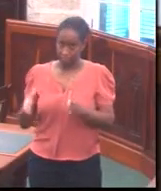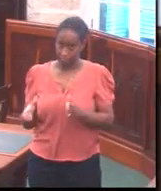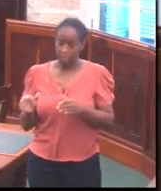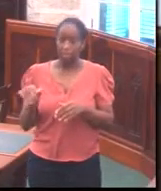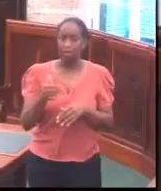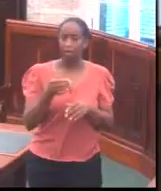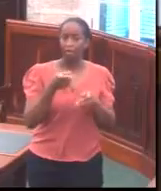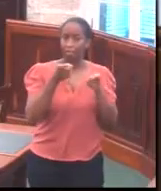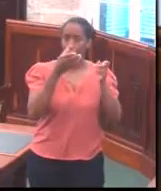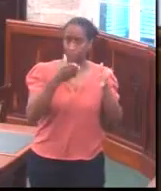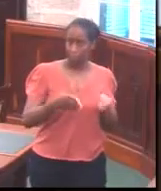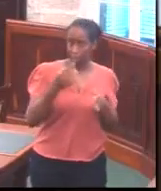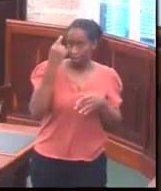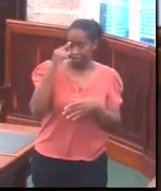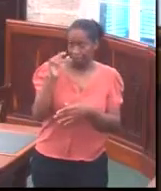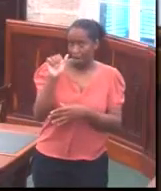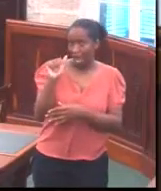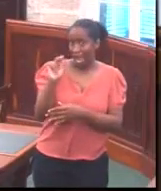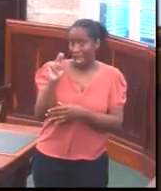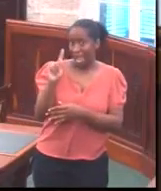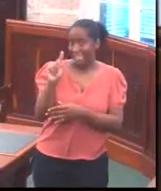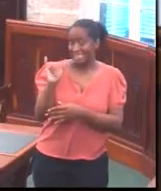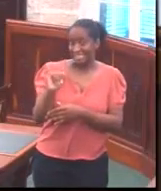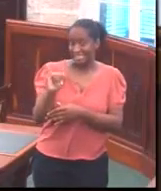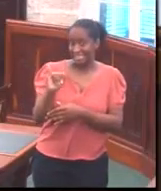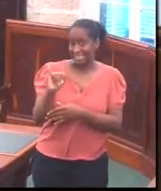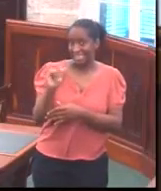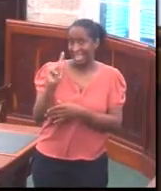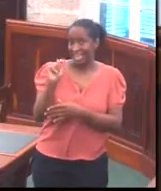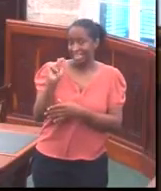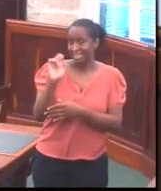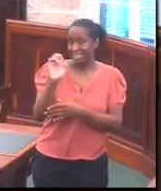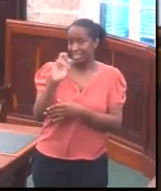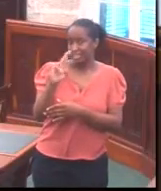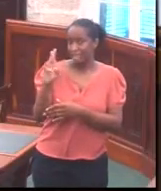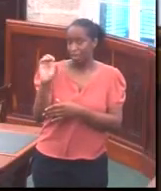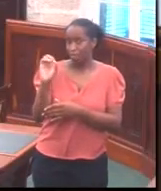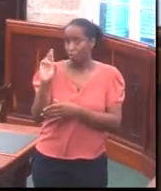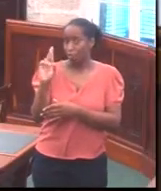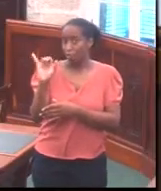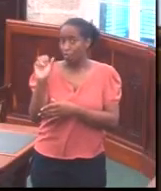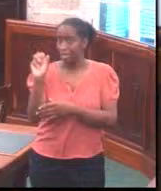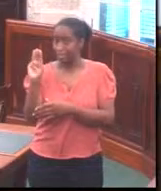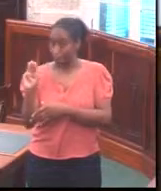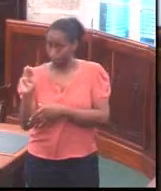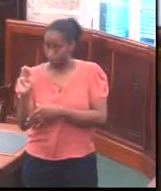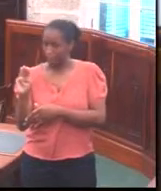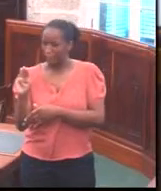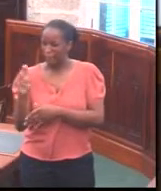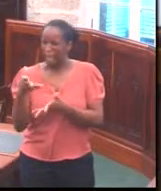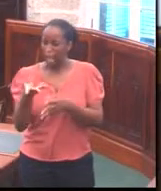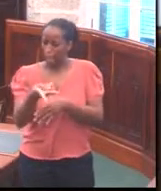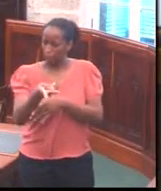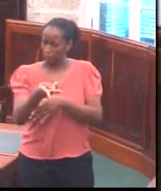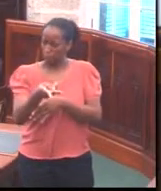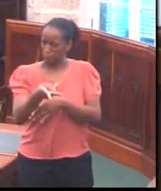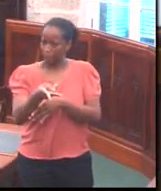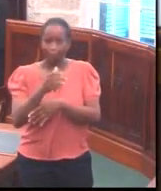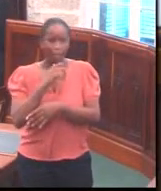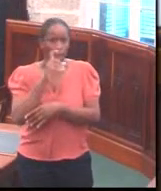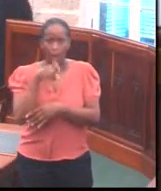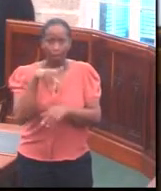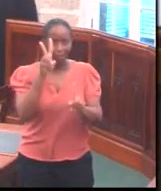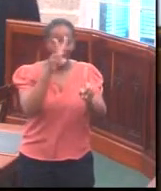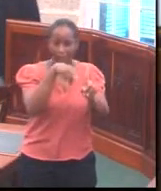it was allowing them to bypass the courts and to intercept people's phones based on the exercise